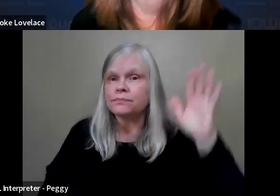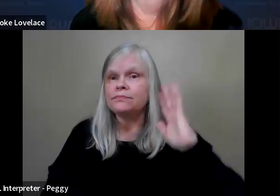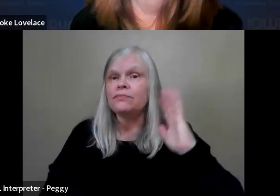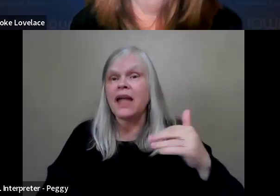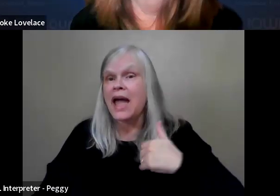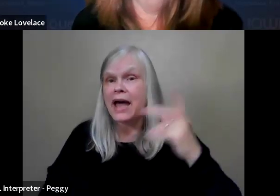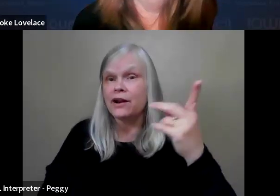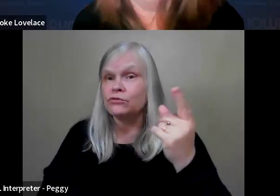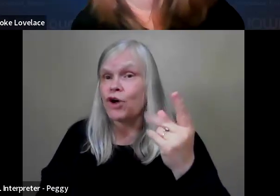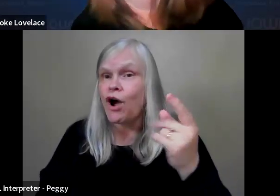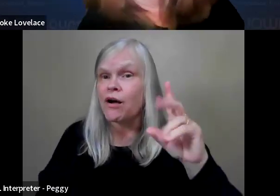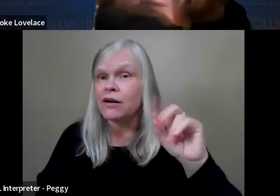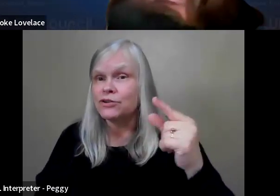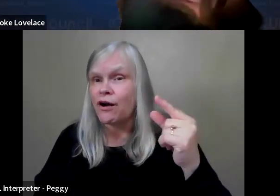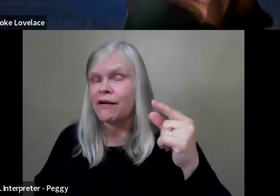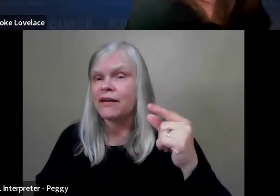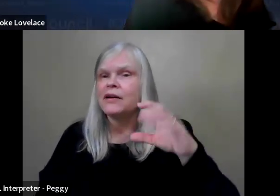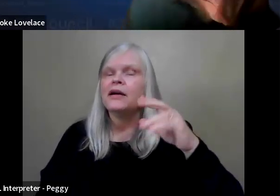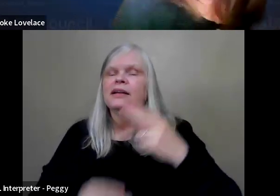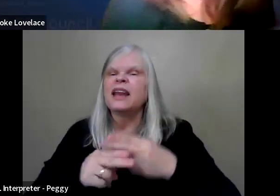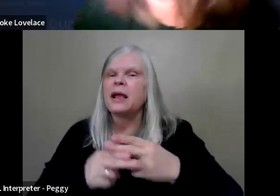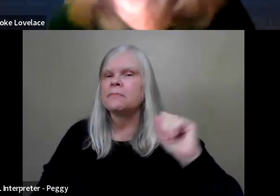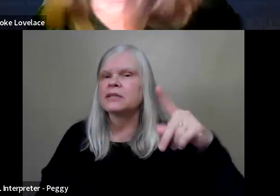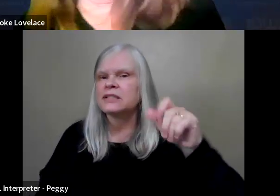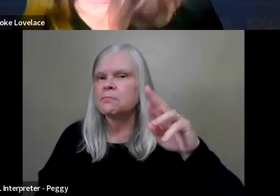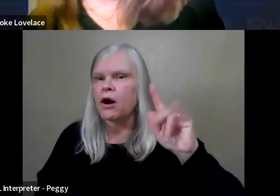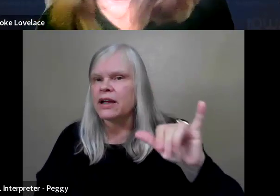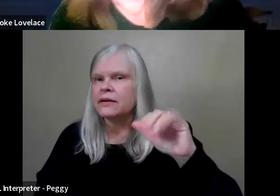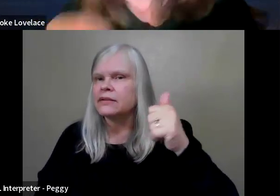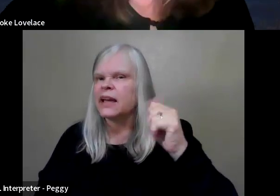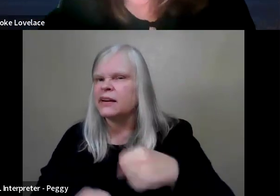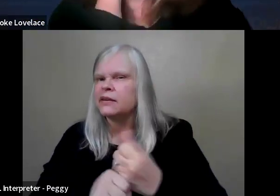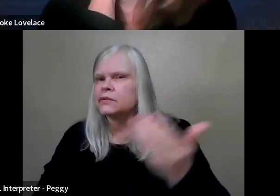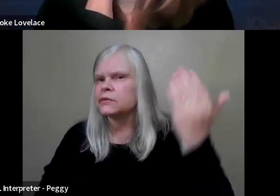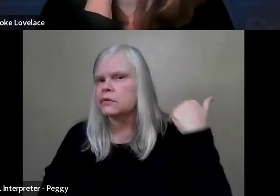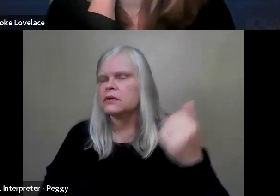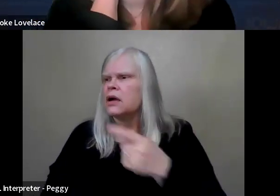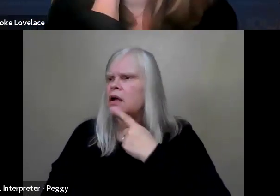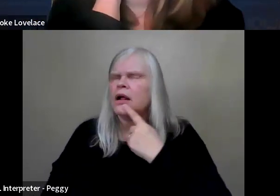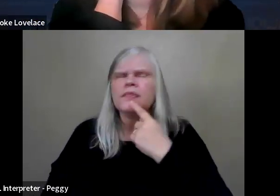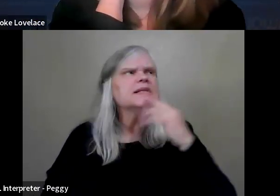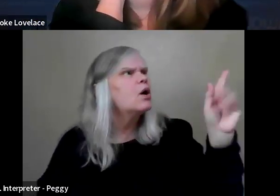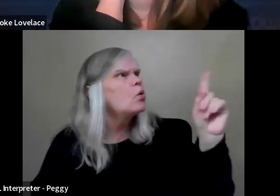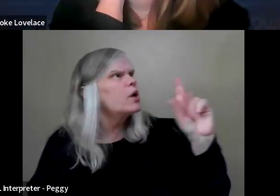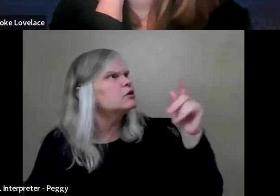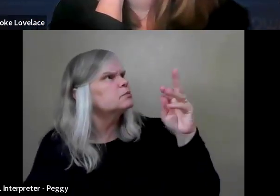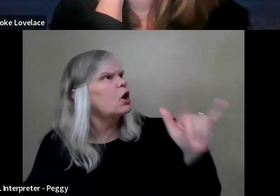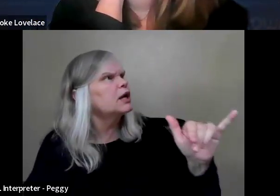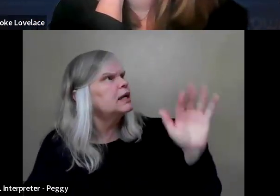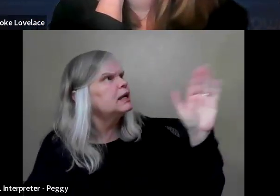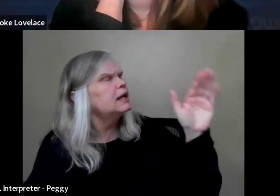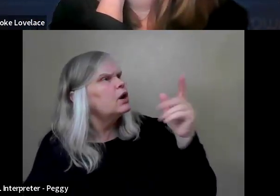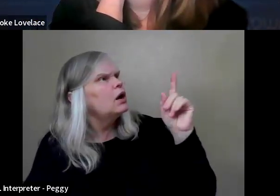have a dog, Sparky, in their home 10 years ago. And maybe they say, "Where's Sparky? Have you seen